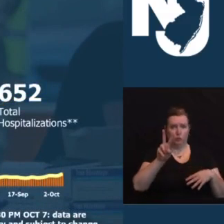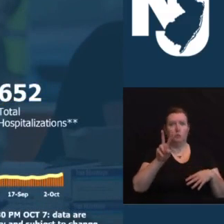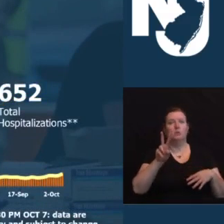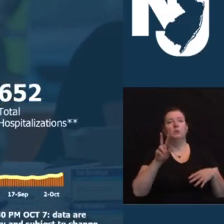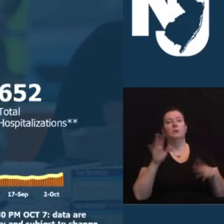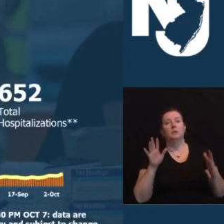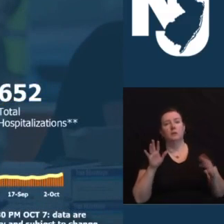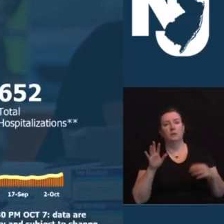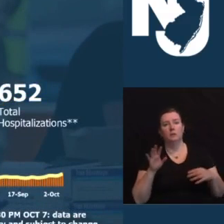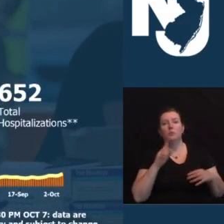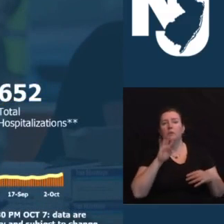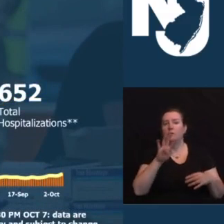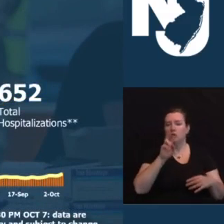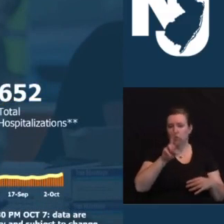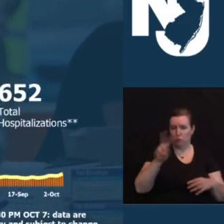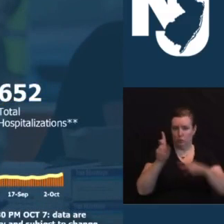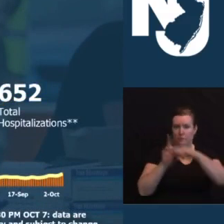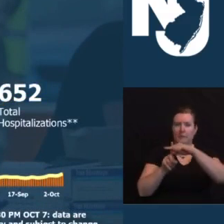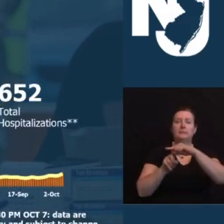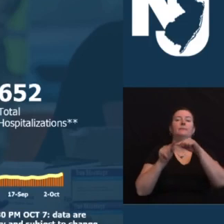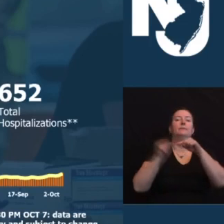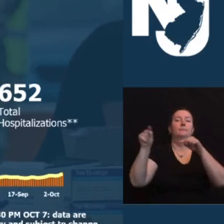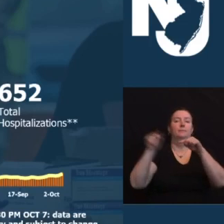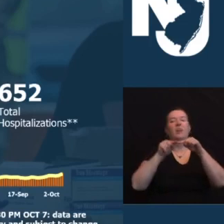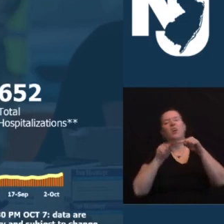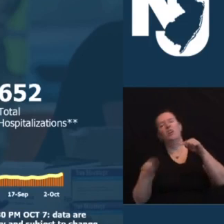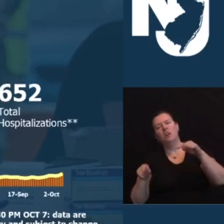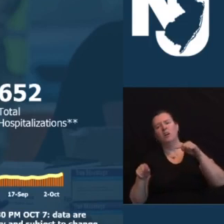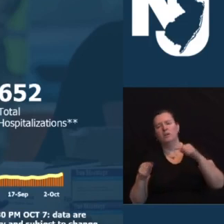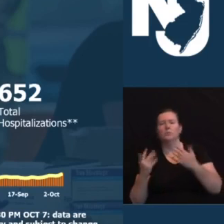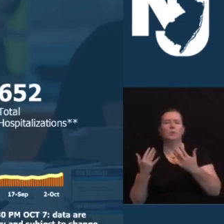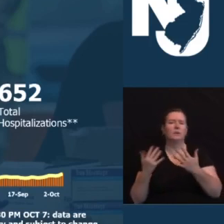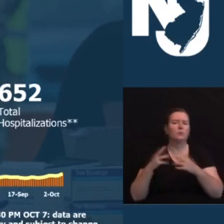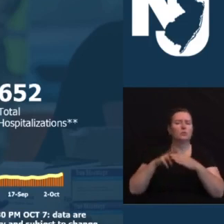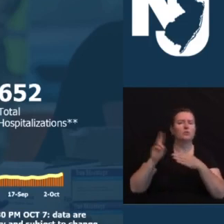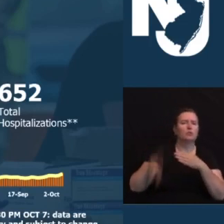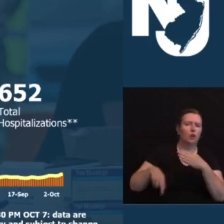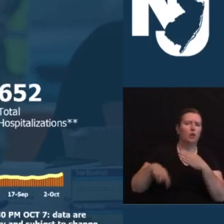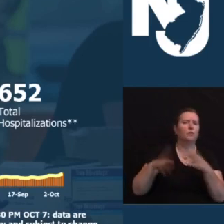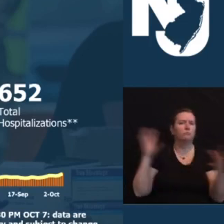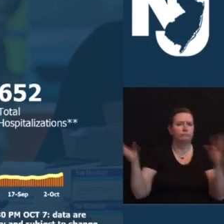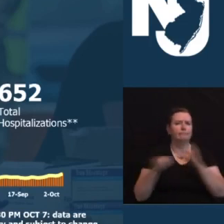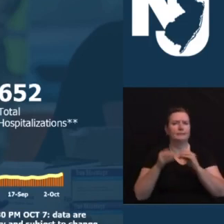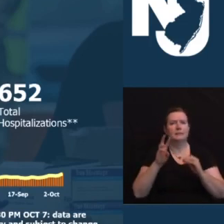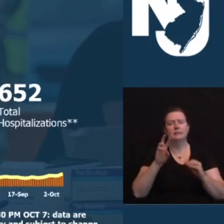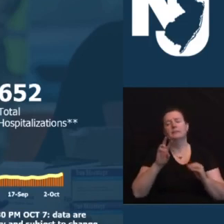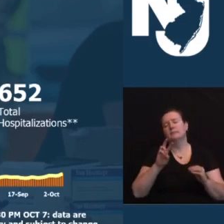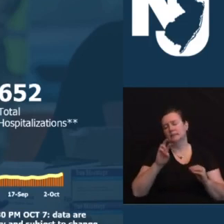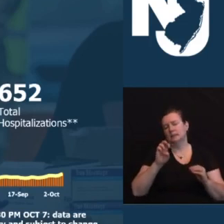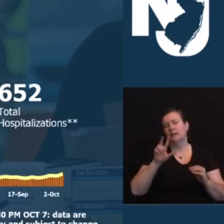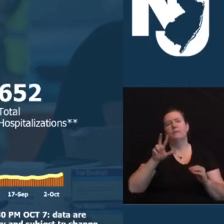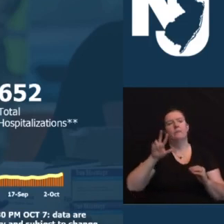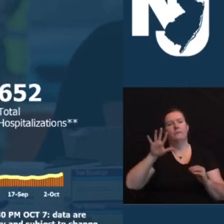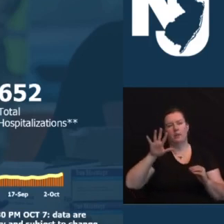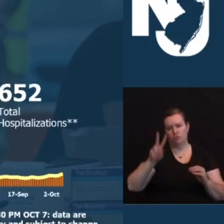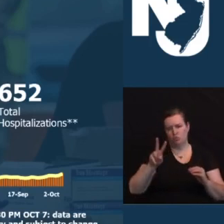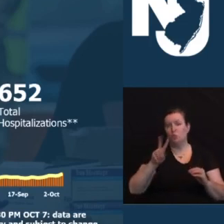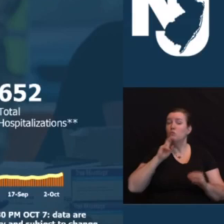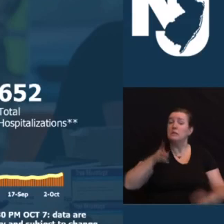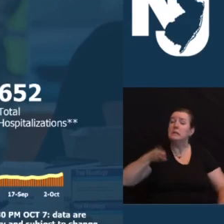positive patients, 230 patients awaiting their tests. That's a total of 652. That's the highest number since